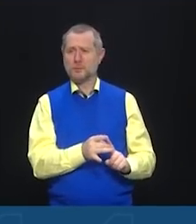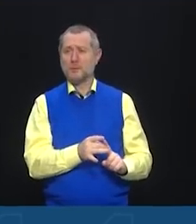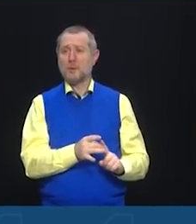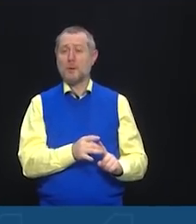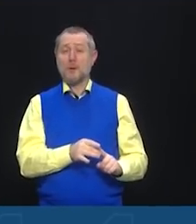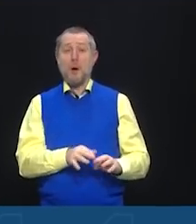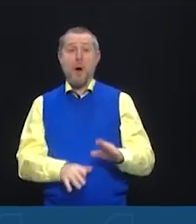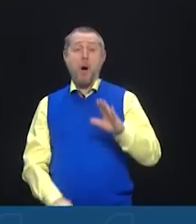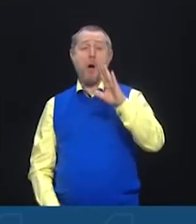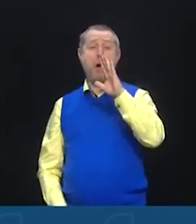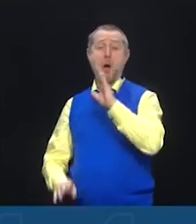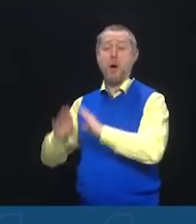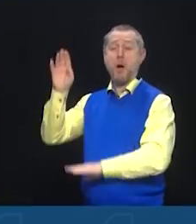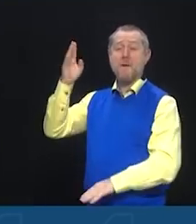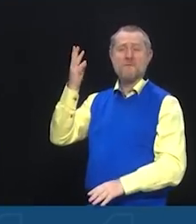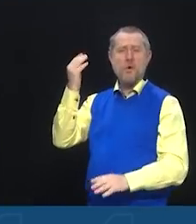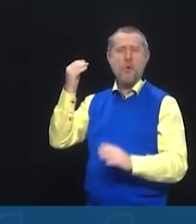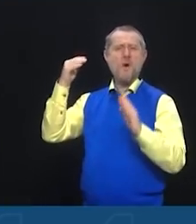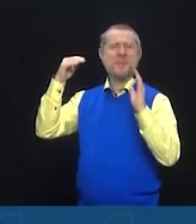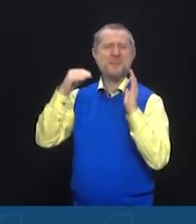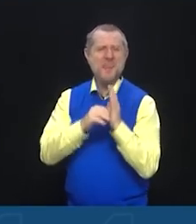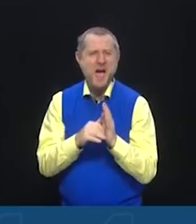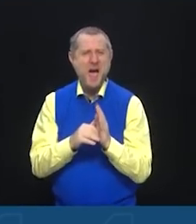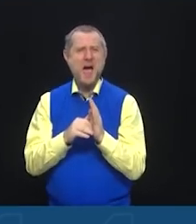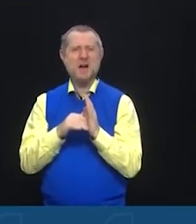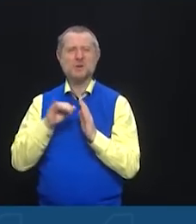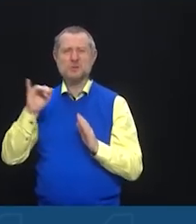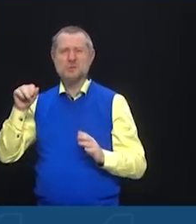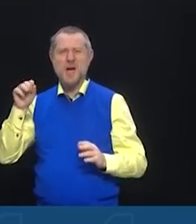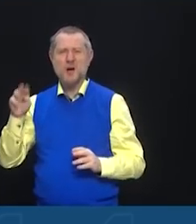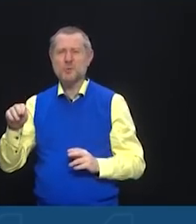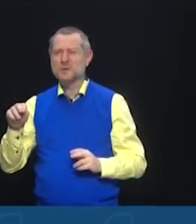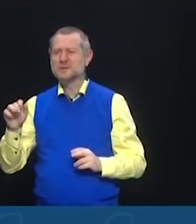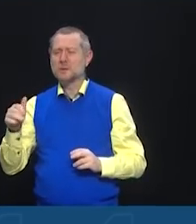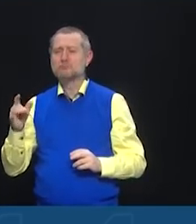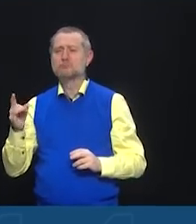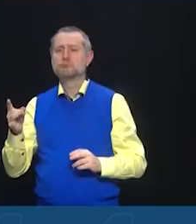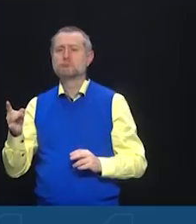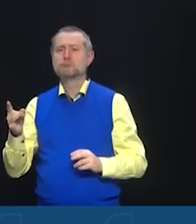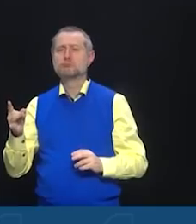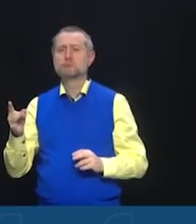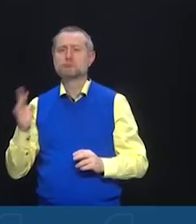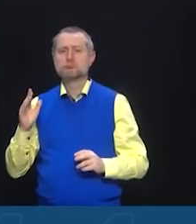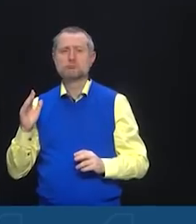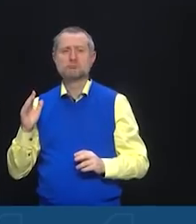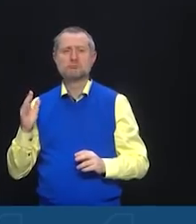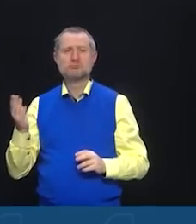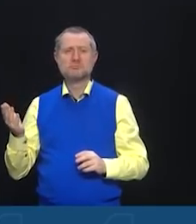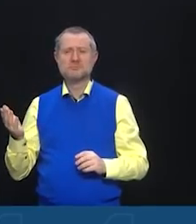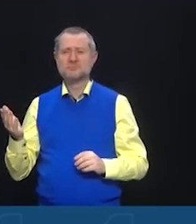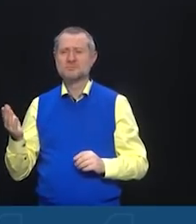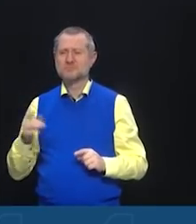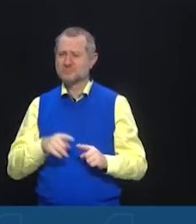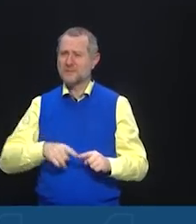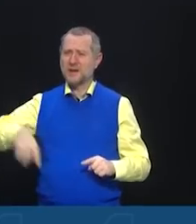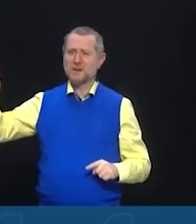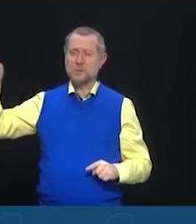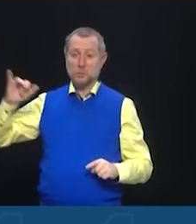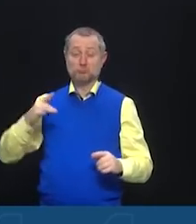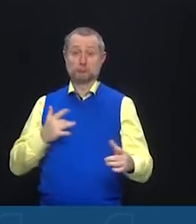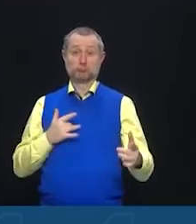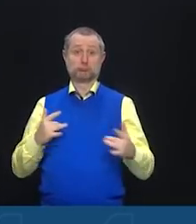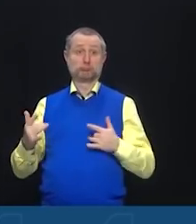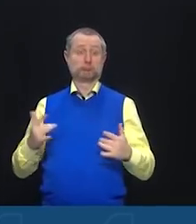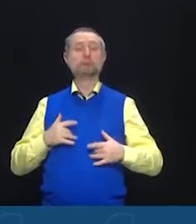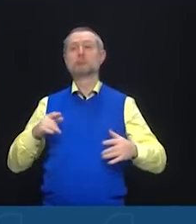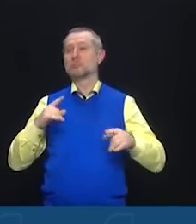14,167 cases on January 10th. That was, again, a very scary time